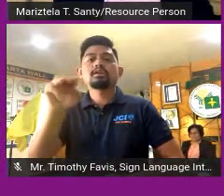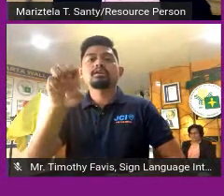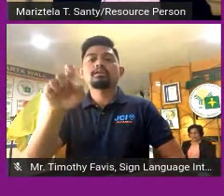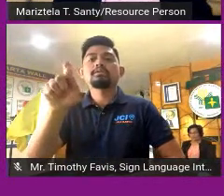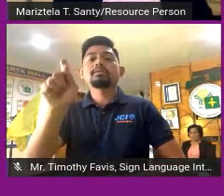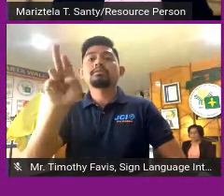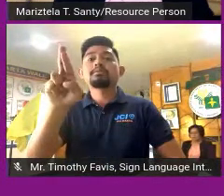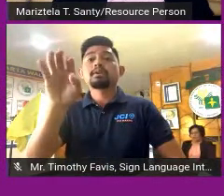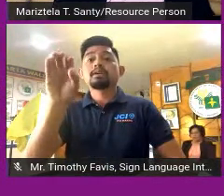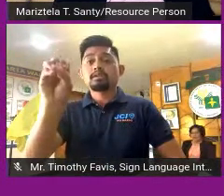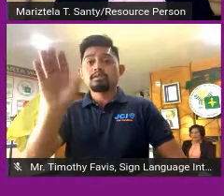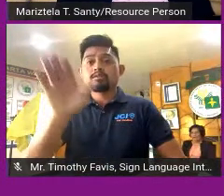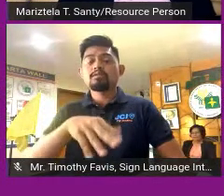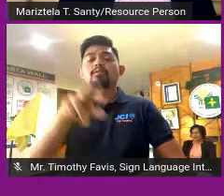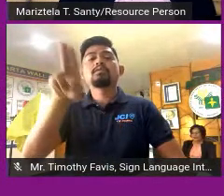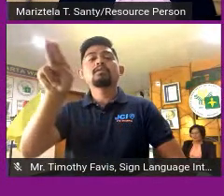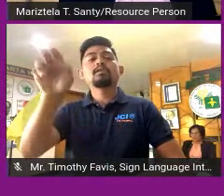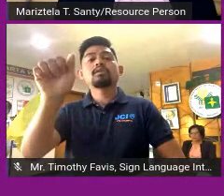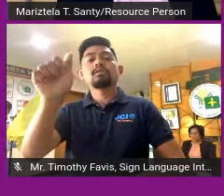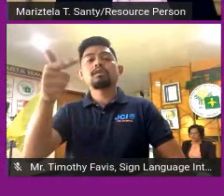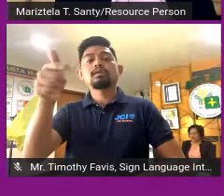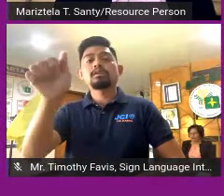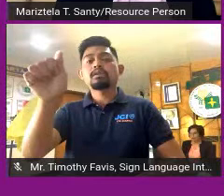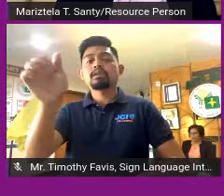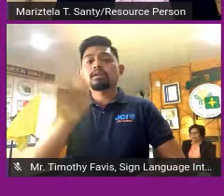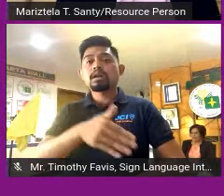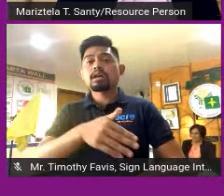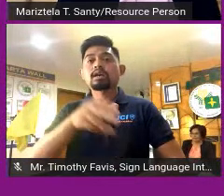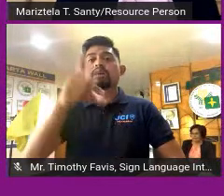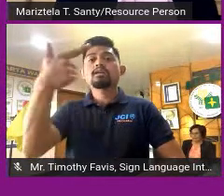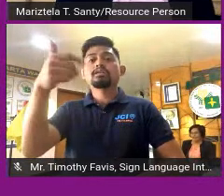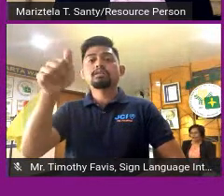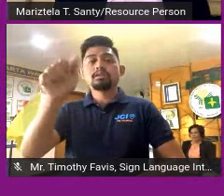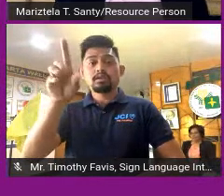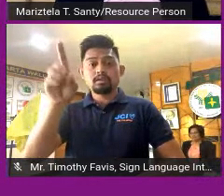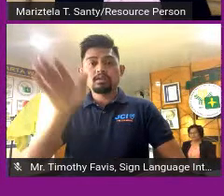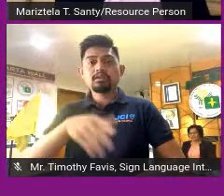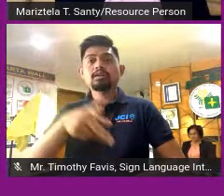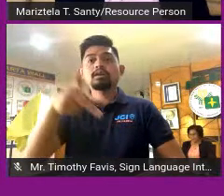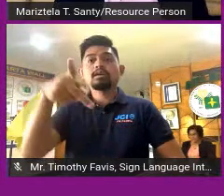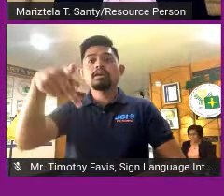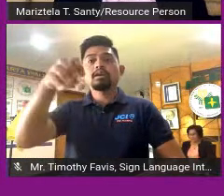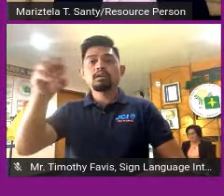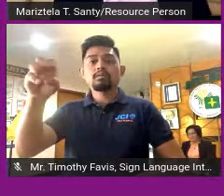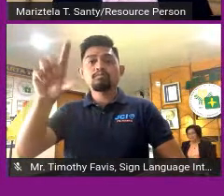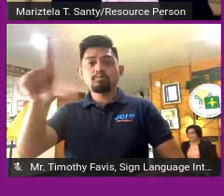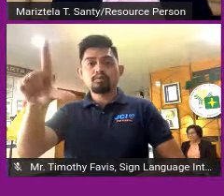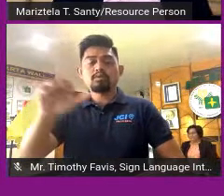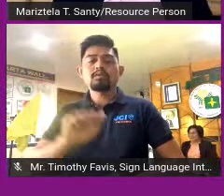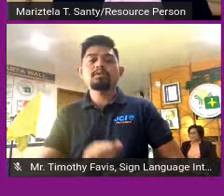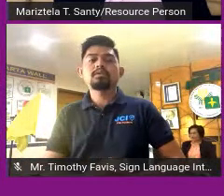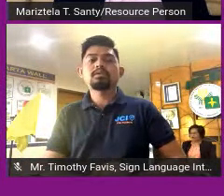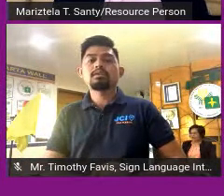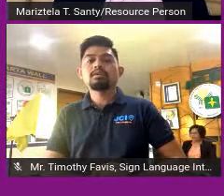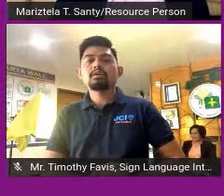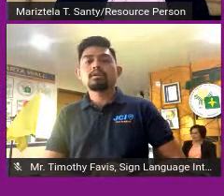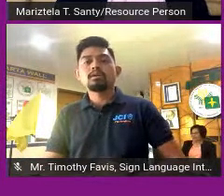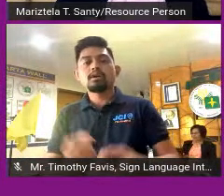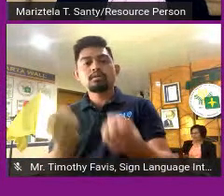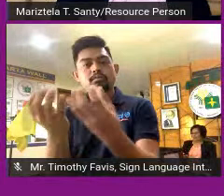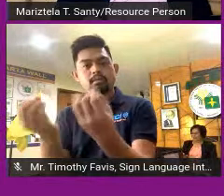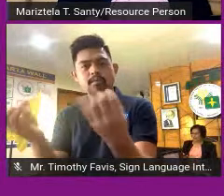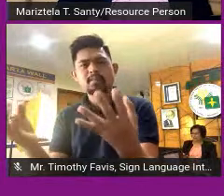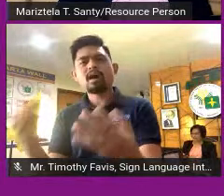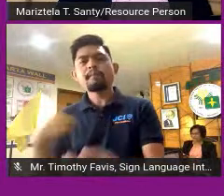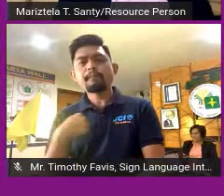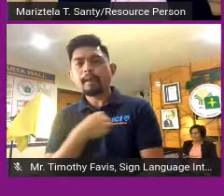this group under the Philippine Commission on Women. We have Mr. Ringo Badilla, the professor of Ateneo